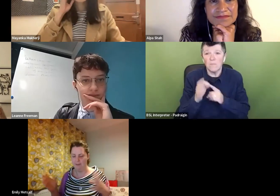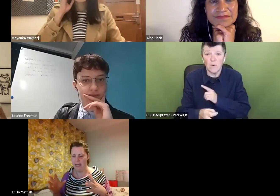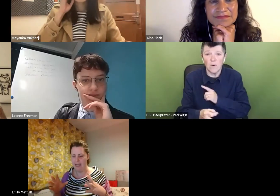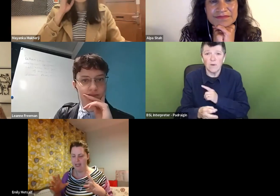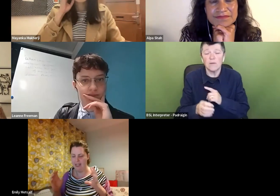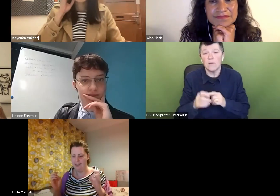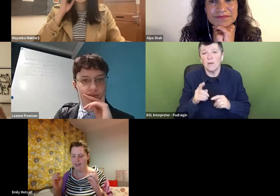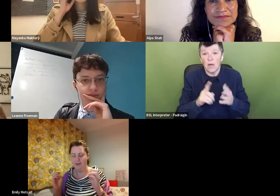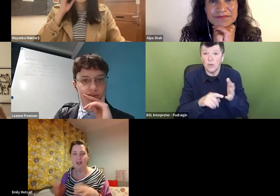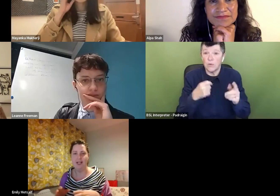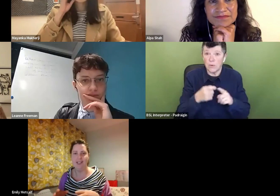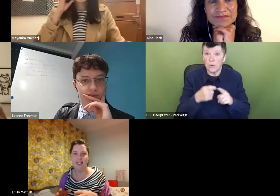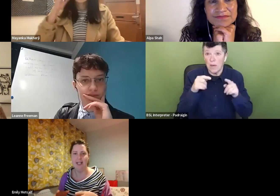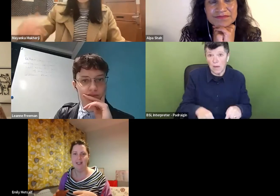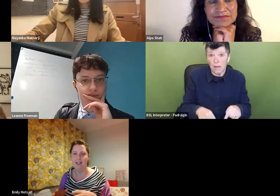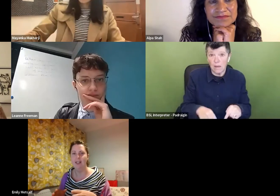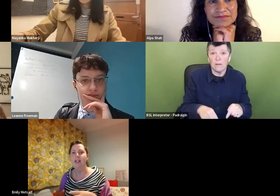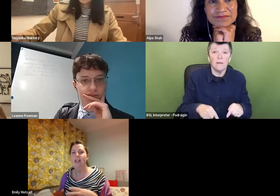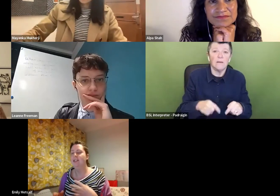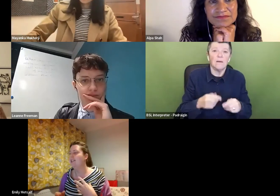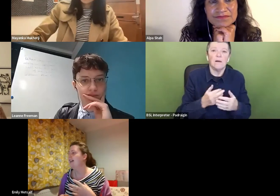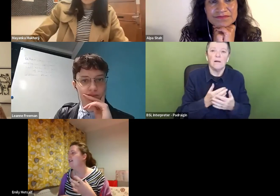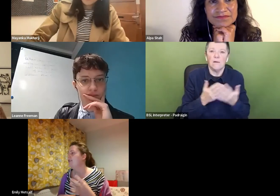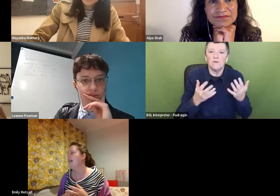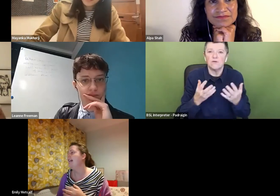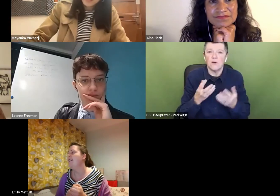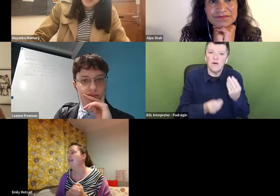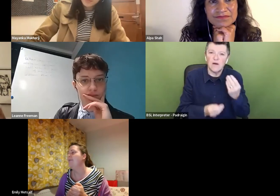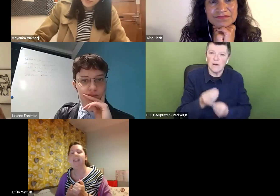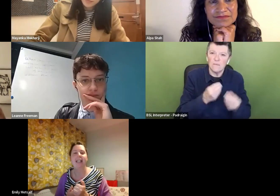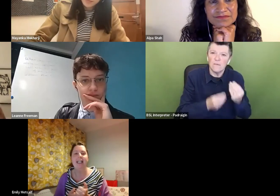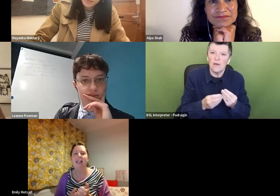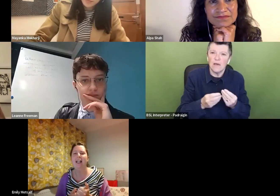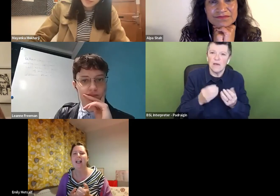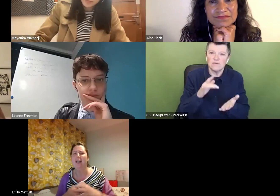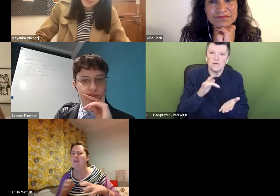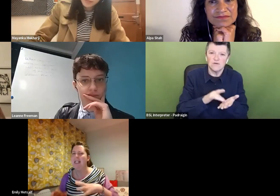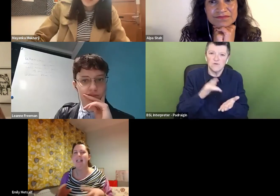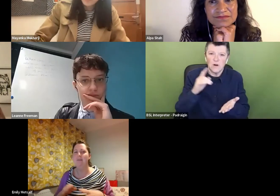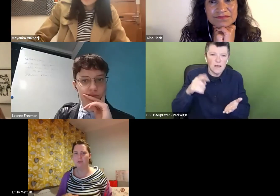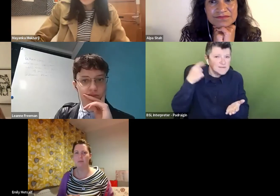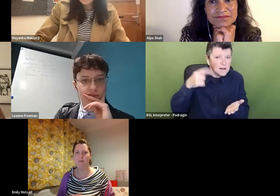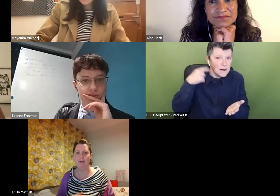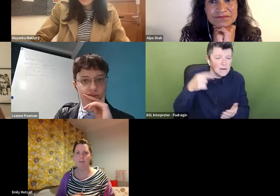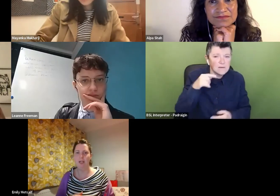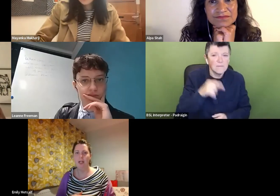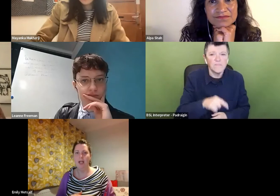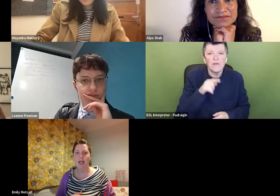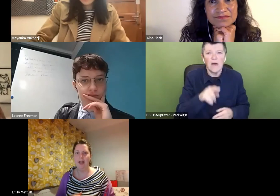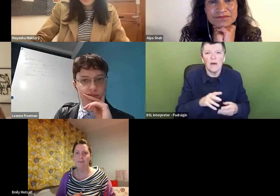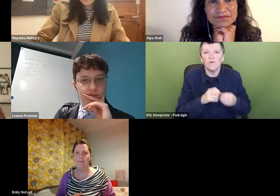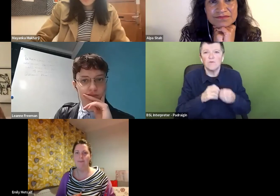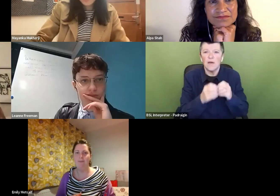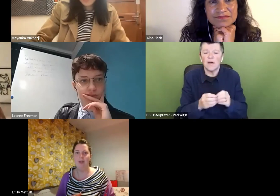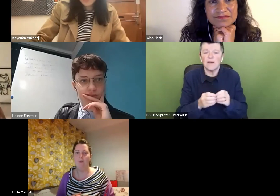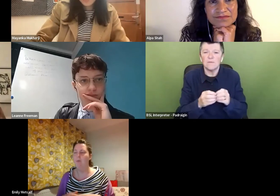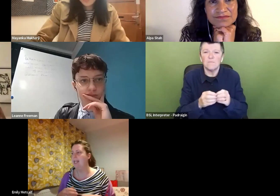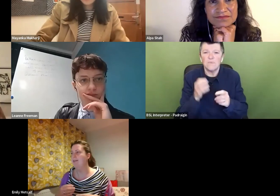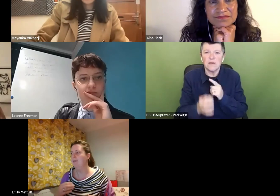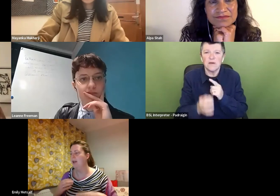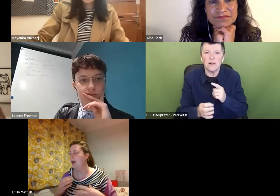UK, lots of our economy is centralised in London, does that create a particular unique